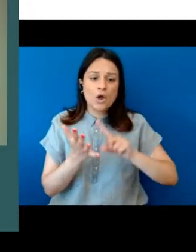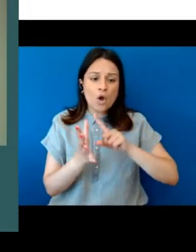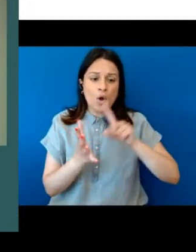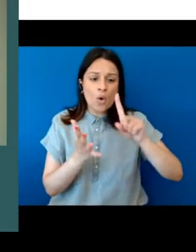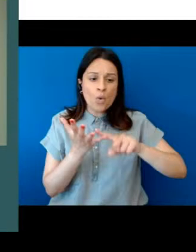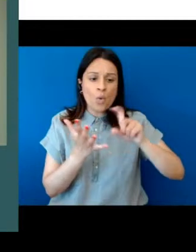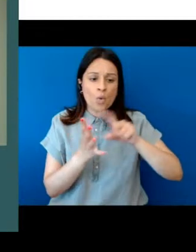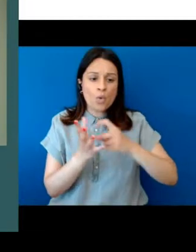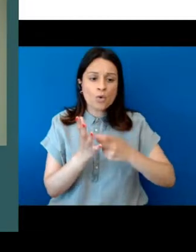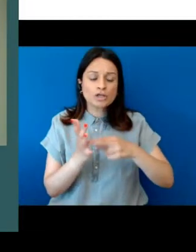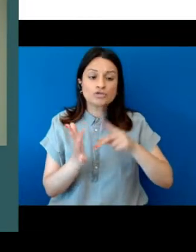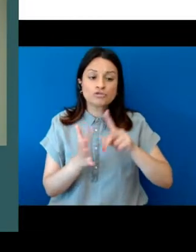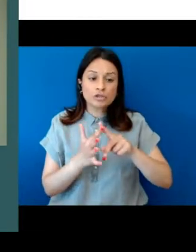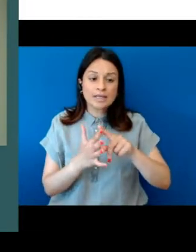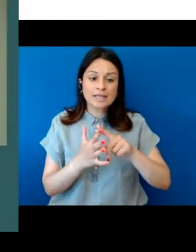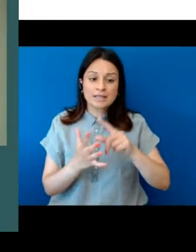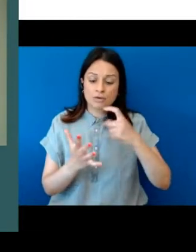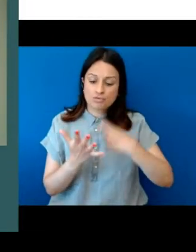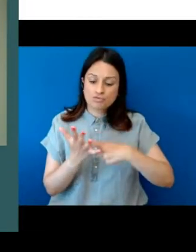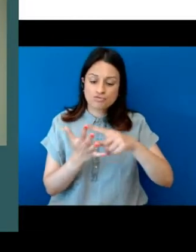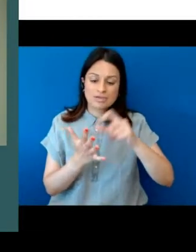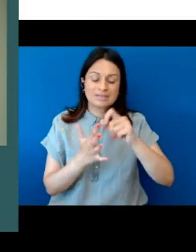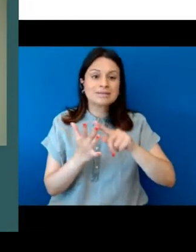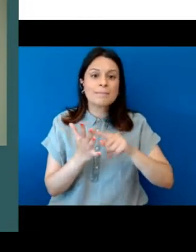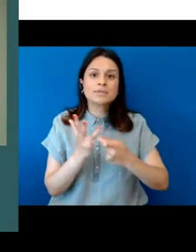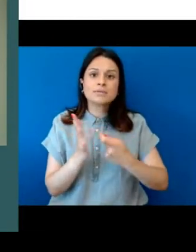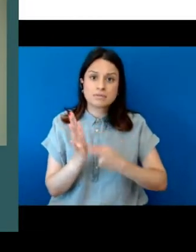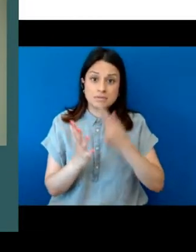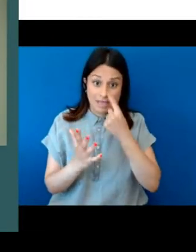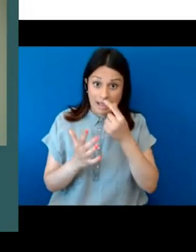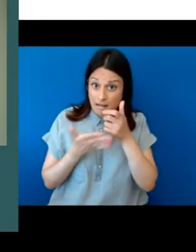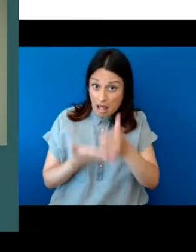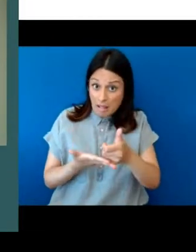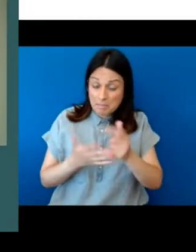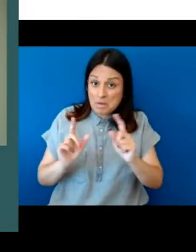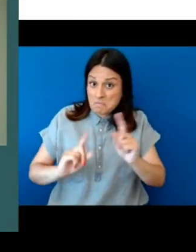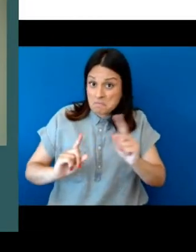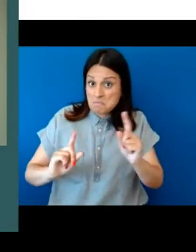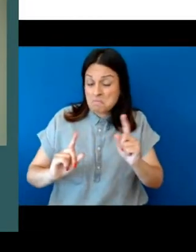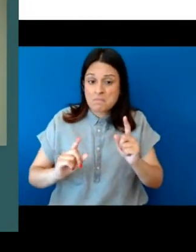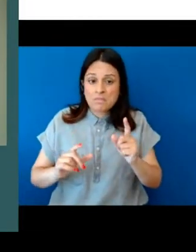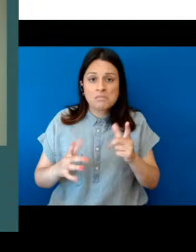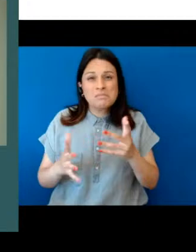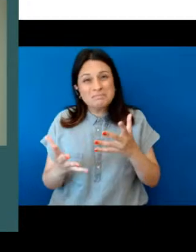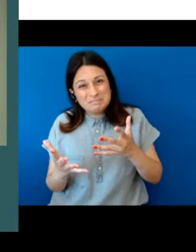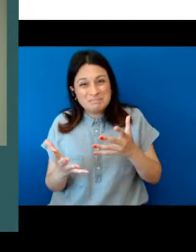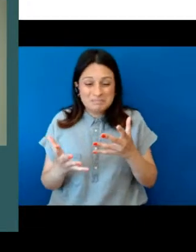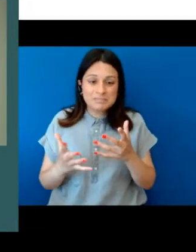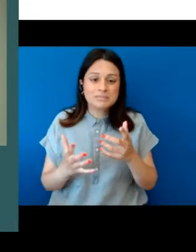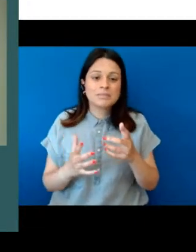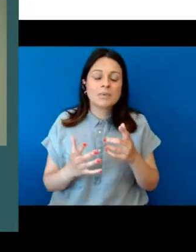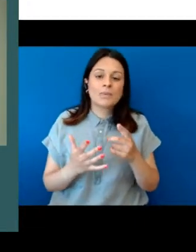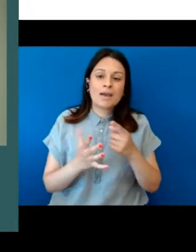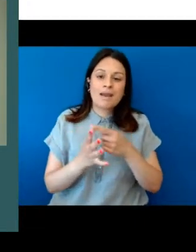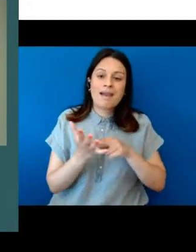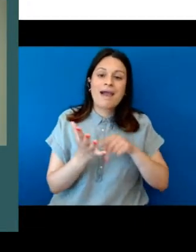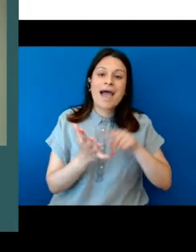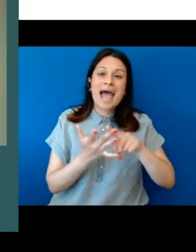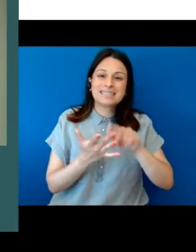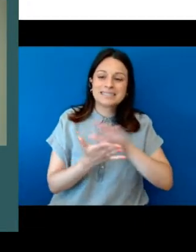in allergic rhinitis. They are about as effective as antihistamines. I think the number needed to treat is